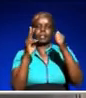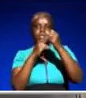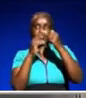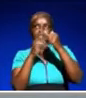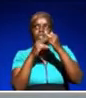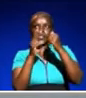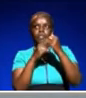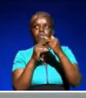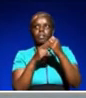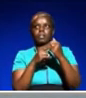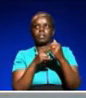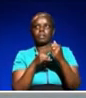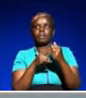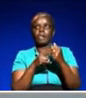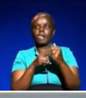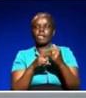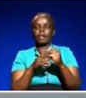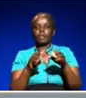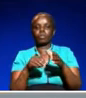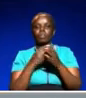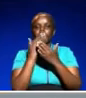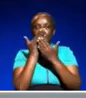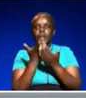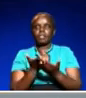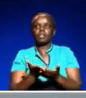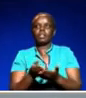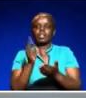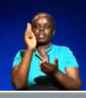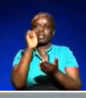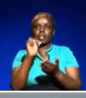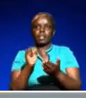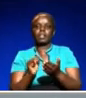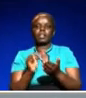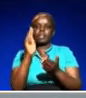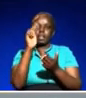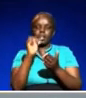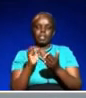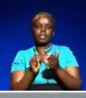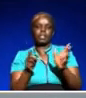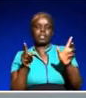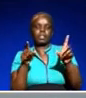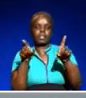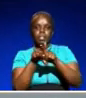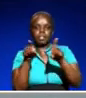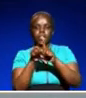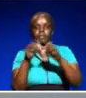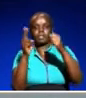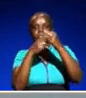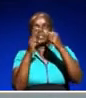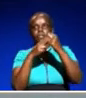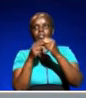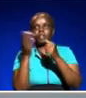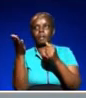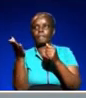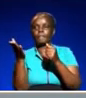is given by n. And the n in this case is the 7 data points. So